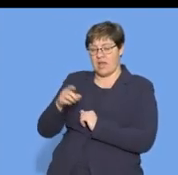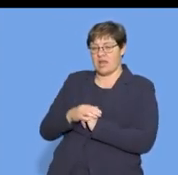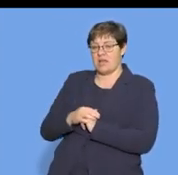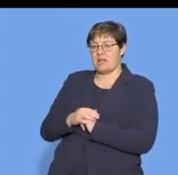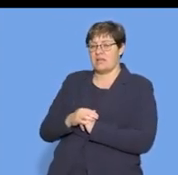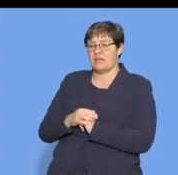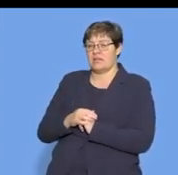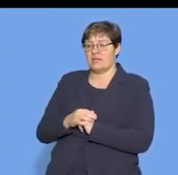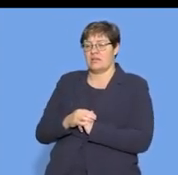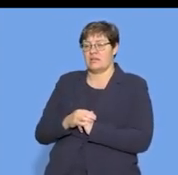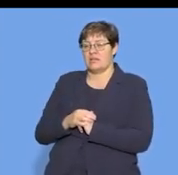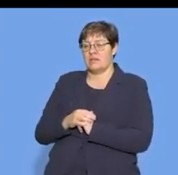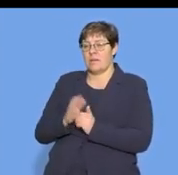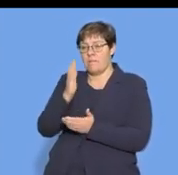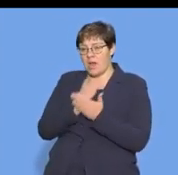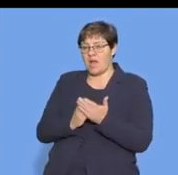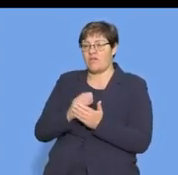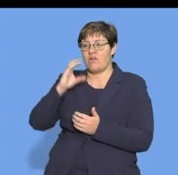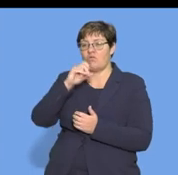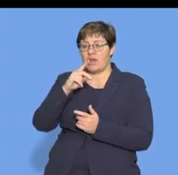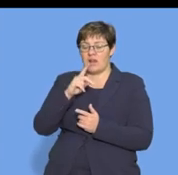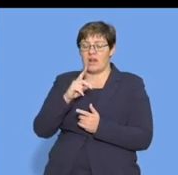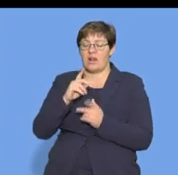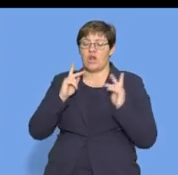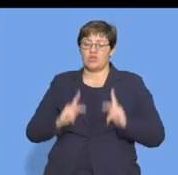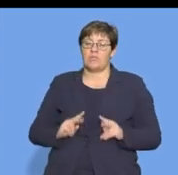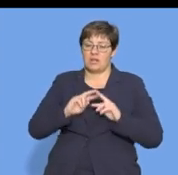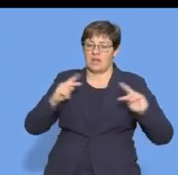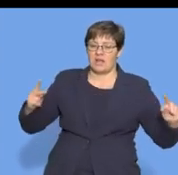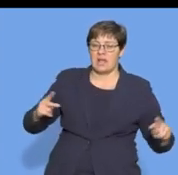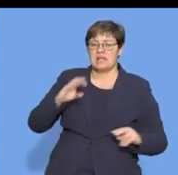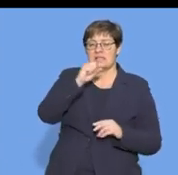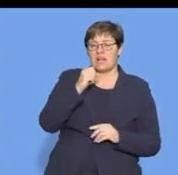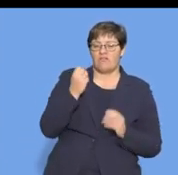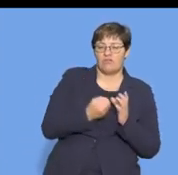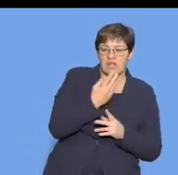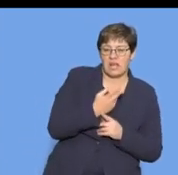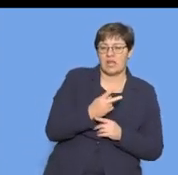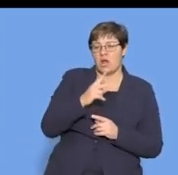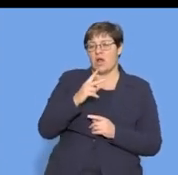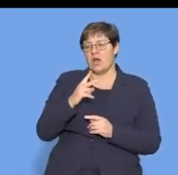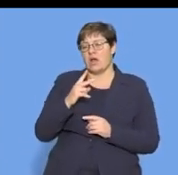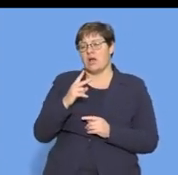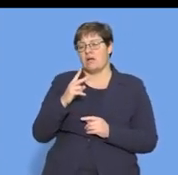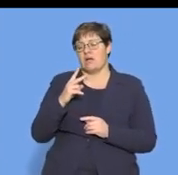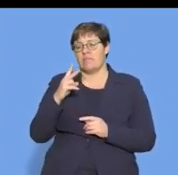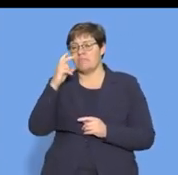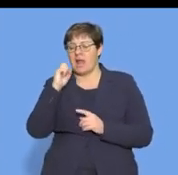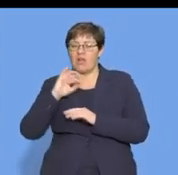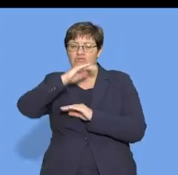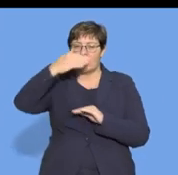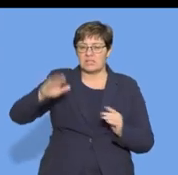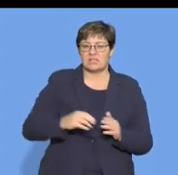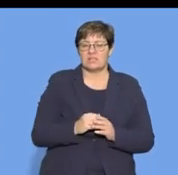see that part of Cradle of Humankind is Sterkfontein Caves, Swartkrans, Krom